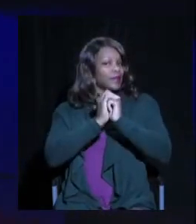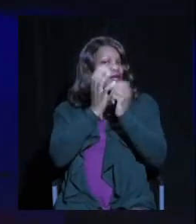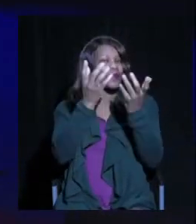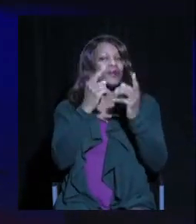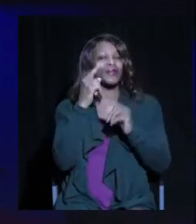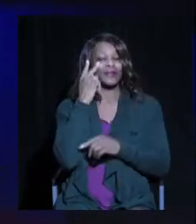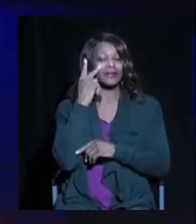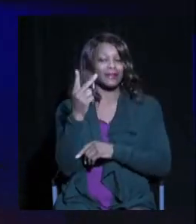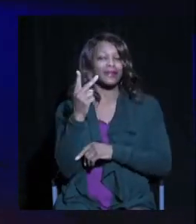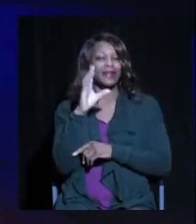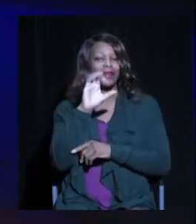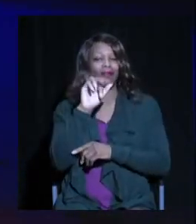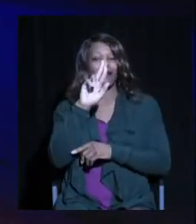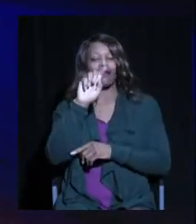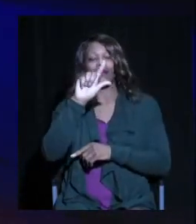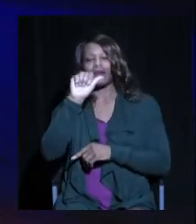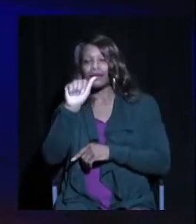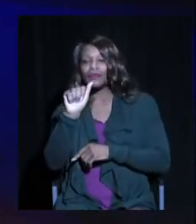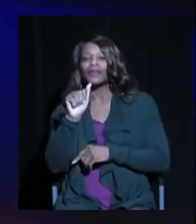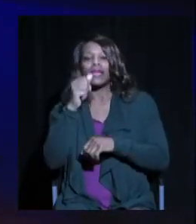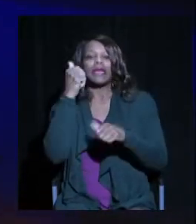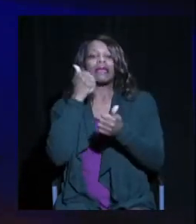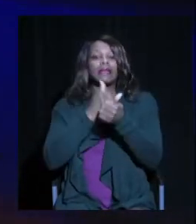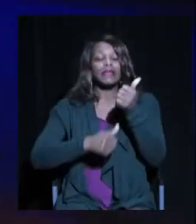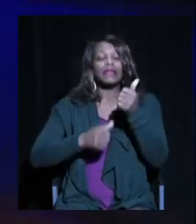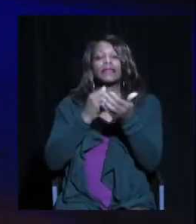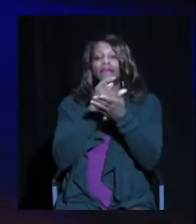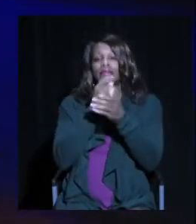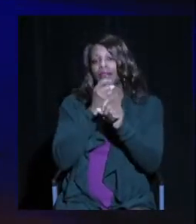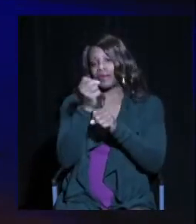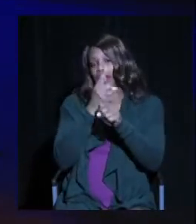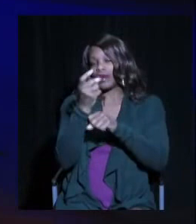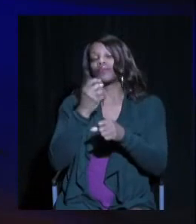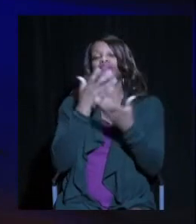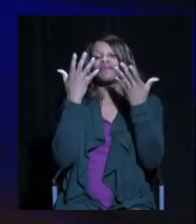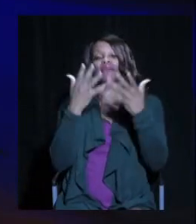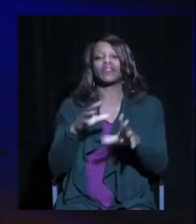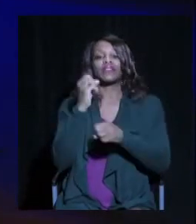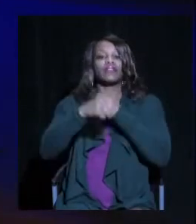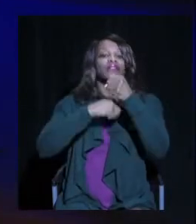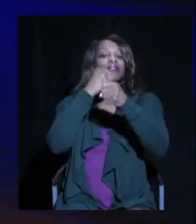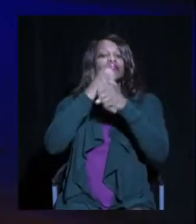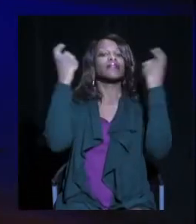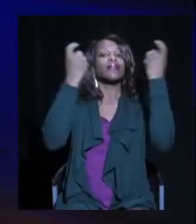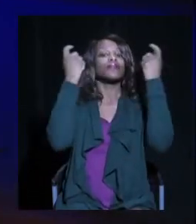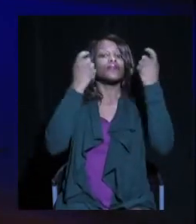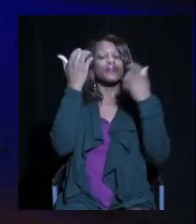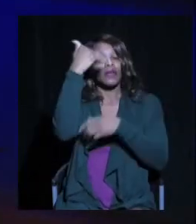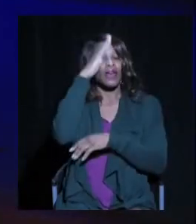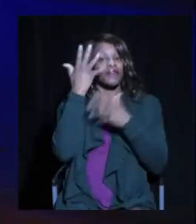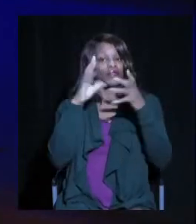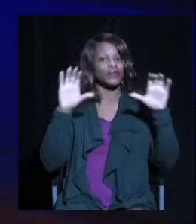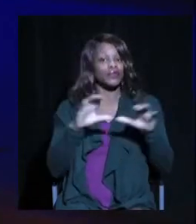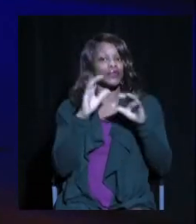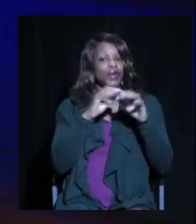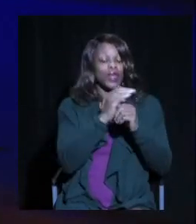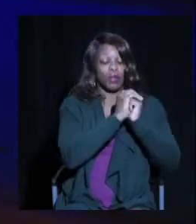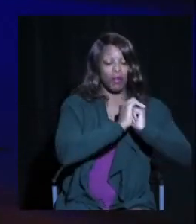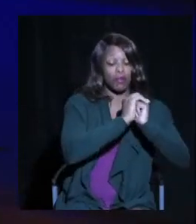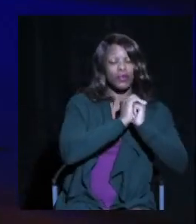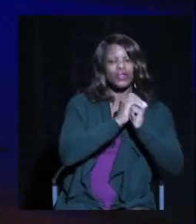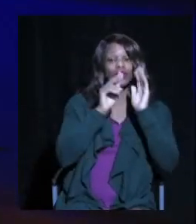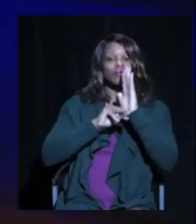meet Carla. Every December, we end the year celebrating what God did in the areas of worship,